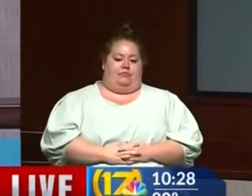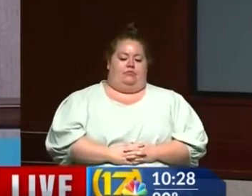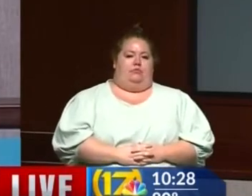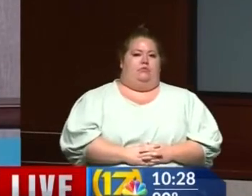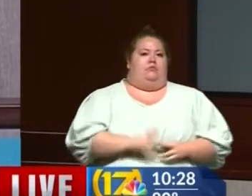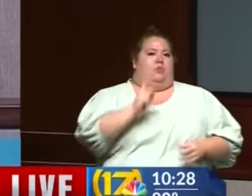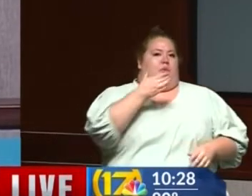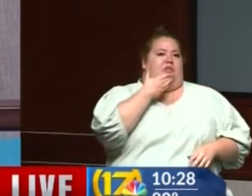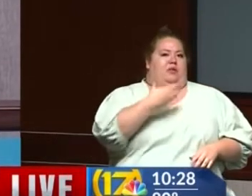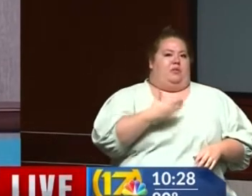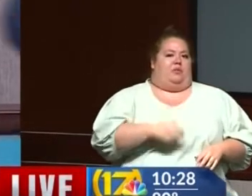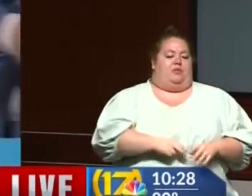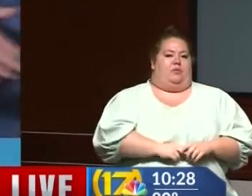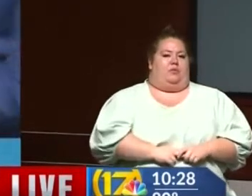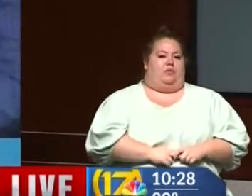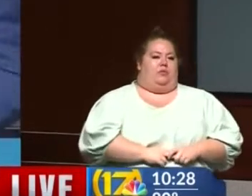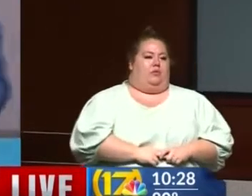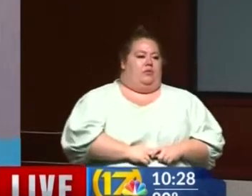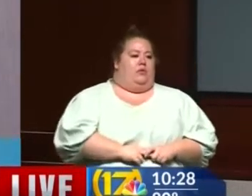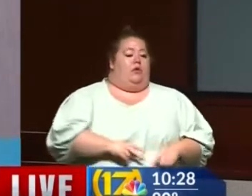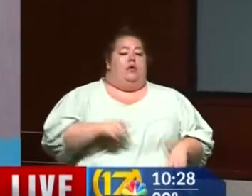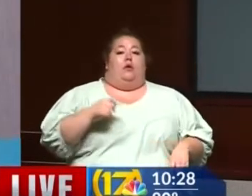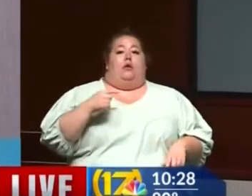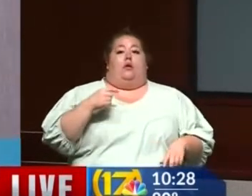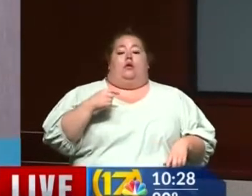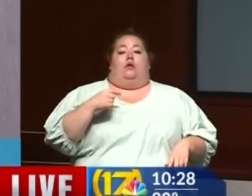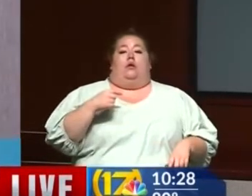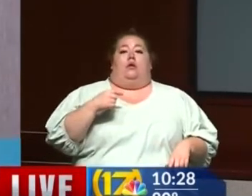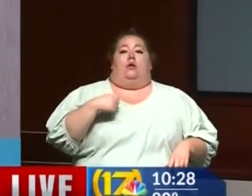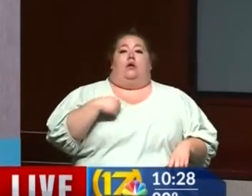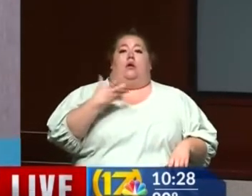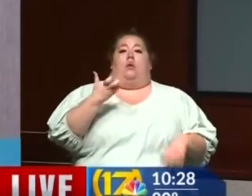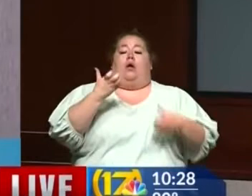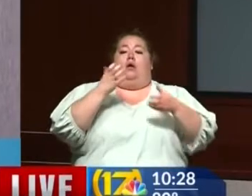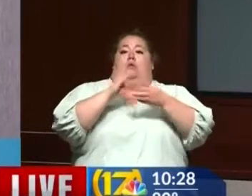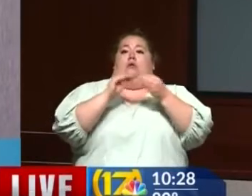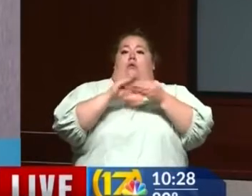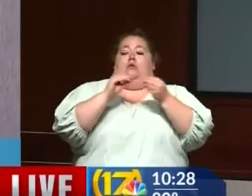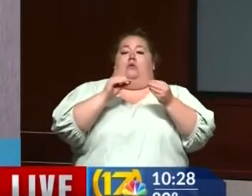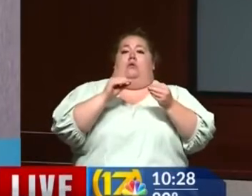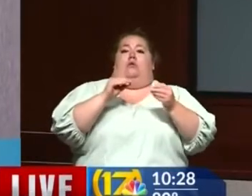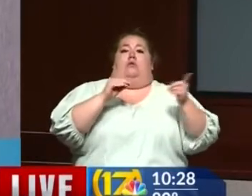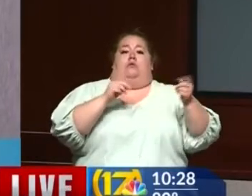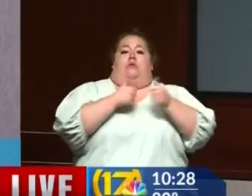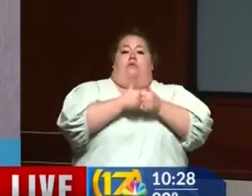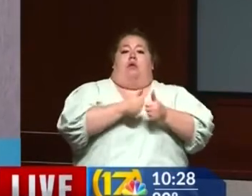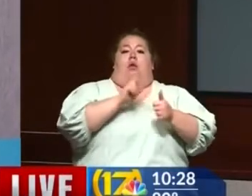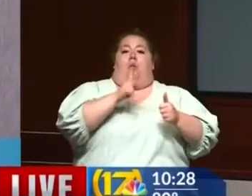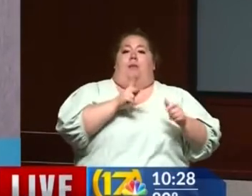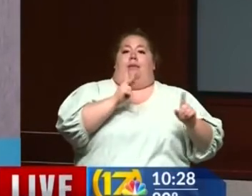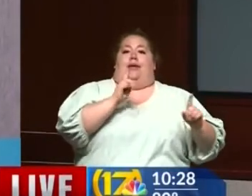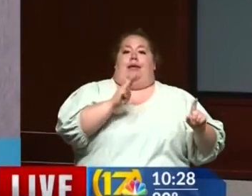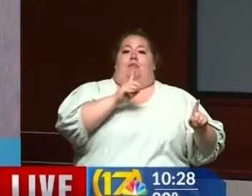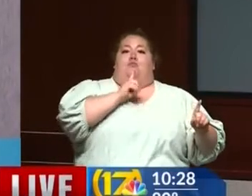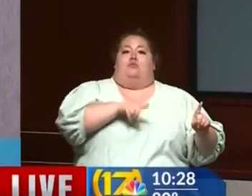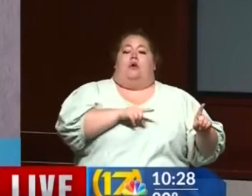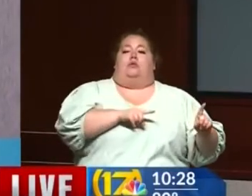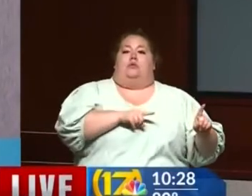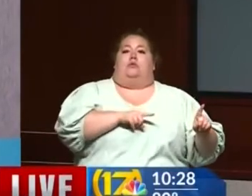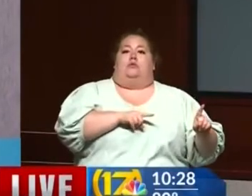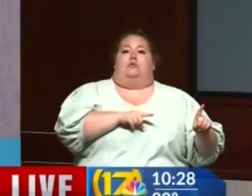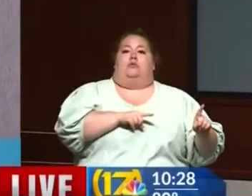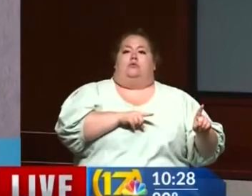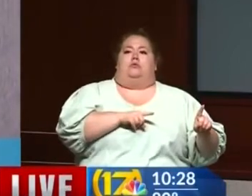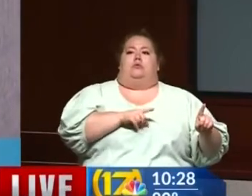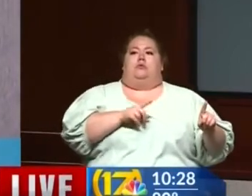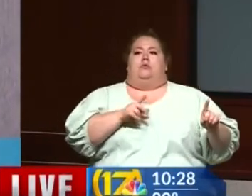Okay, thank you. Hi, I wanted to follow up with on what Kim said. This is why people